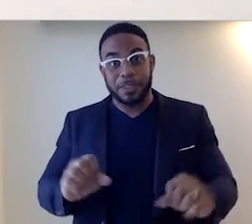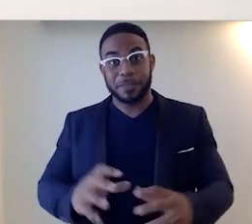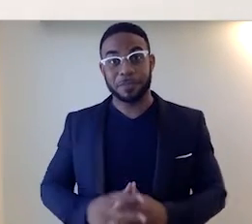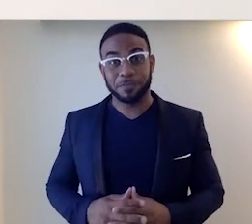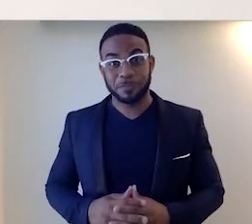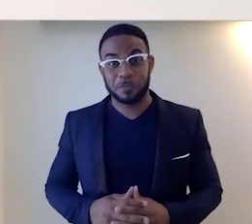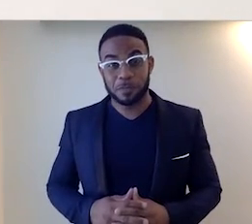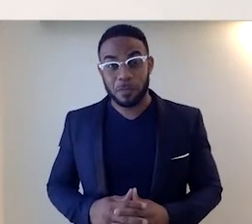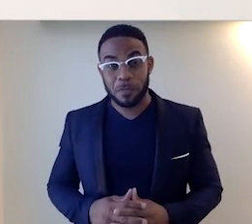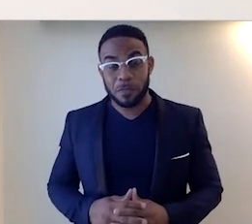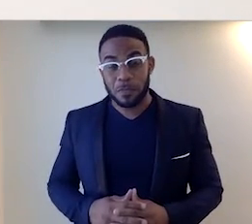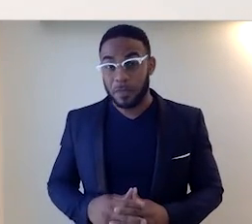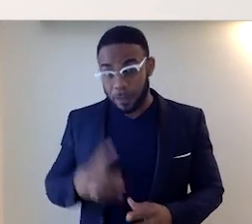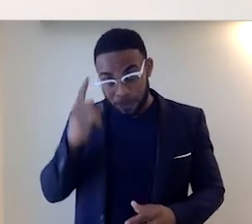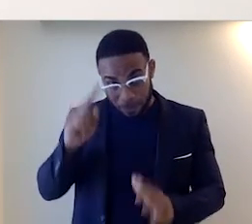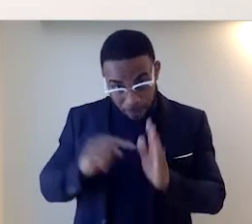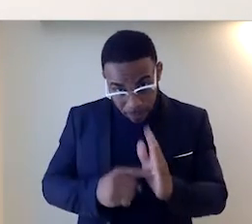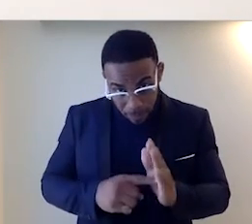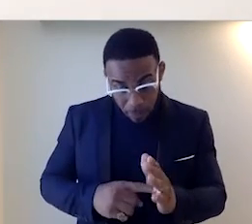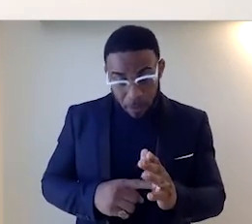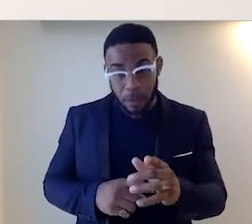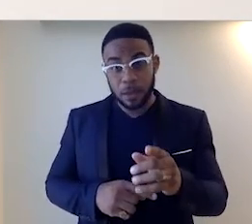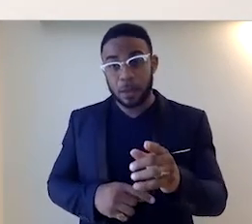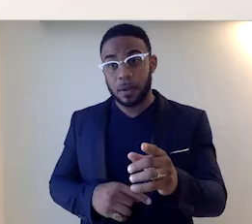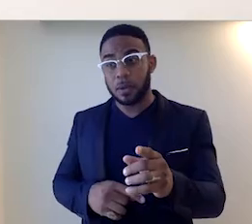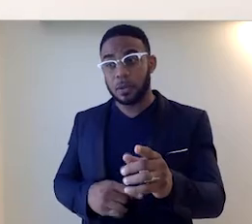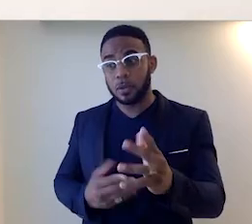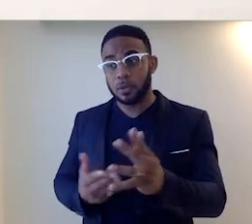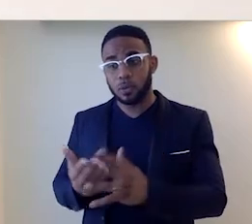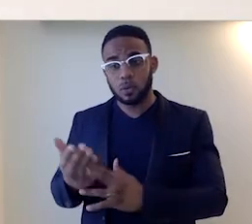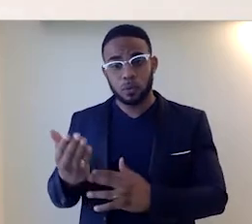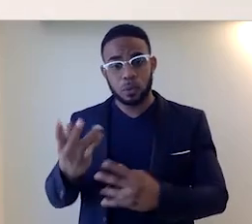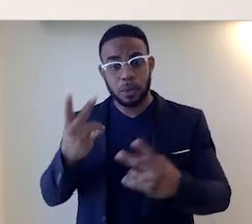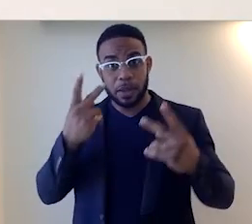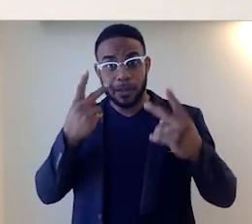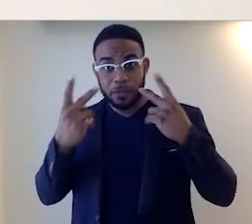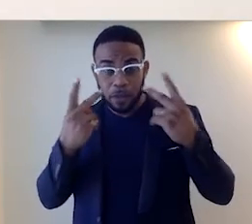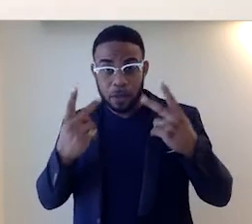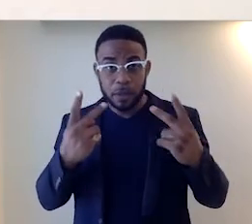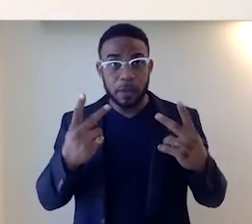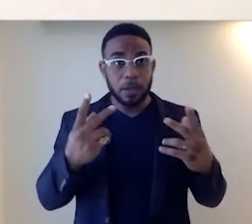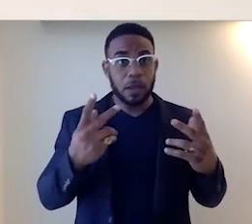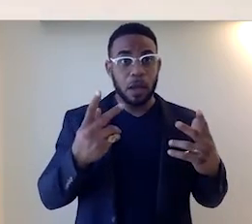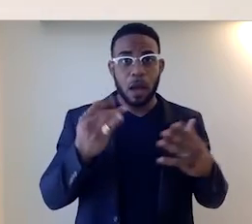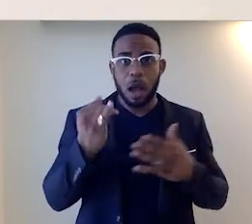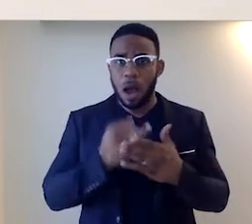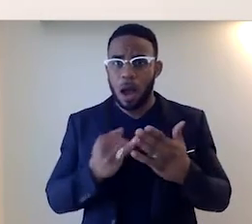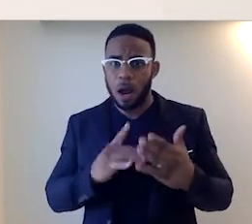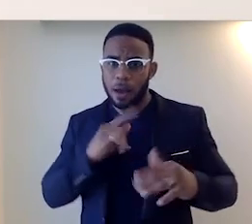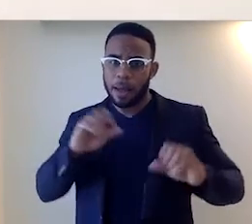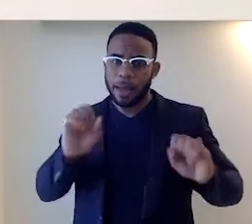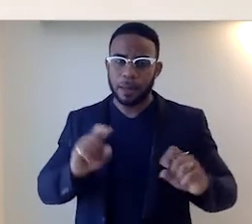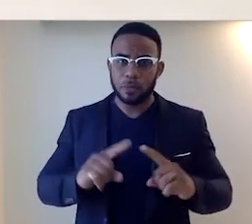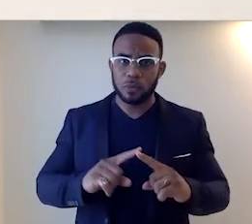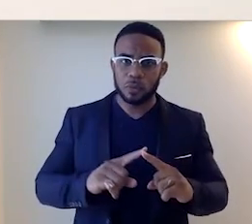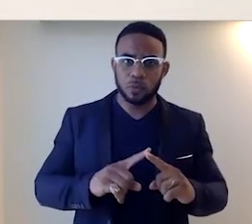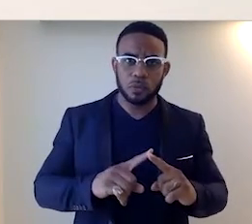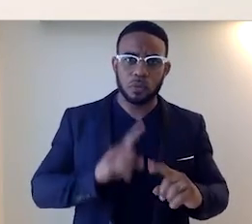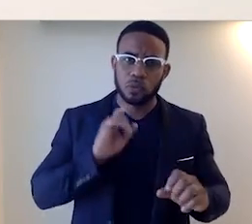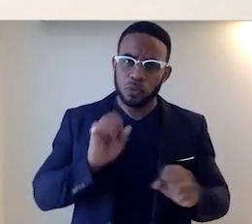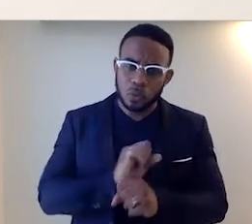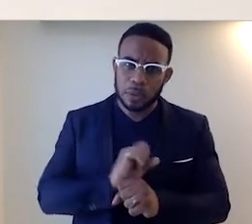abilities. For example, through visualization, artists are able to